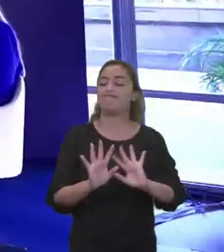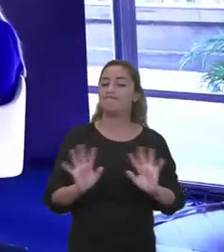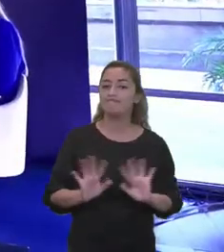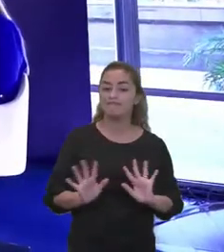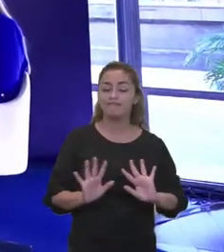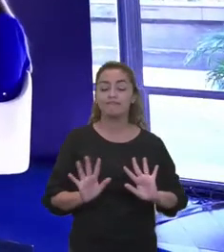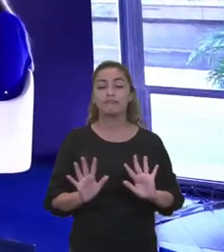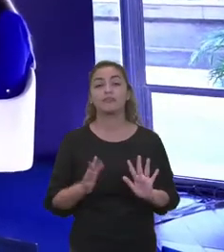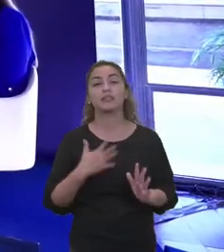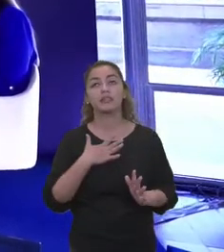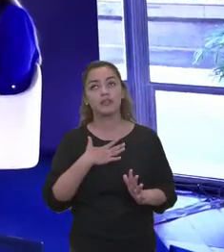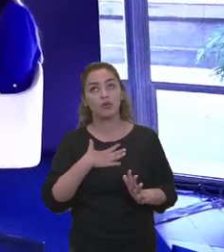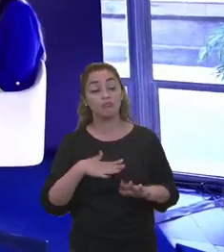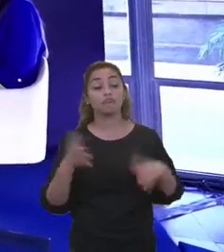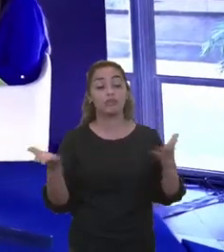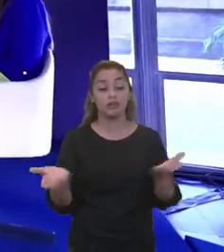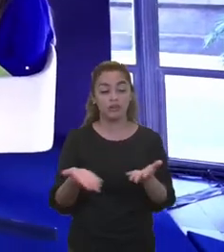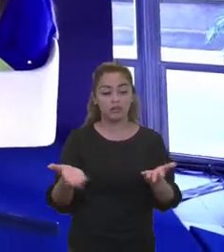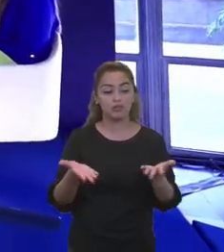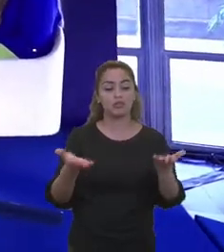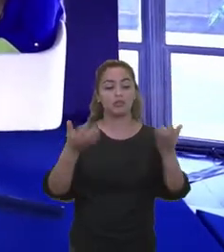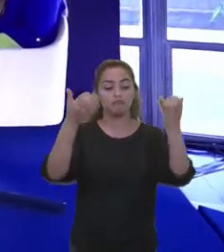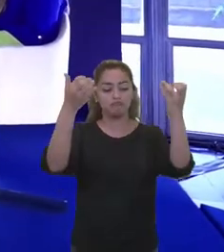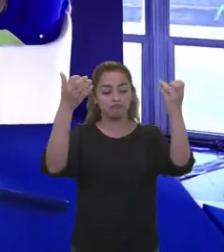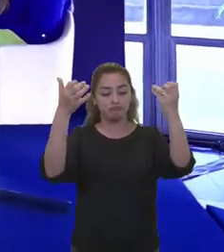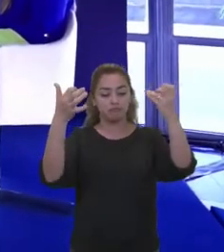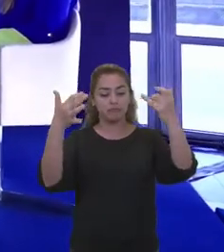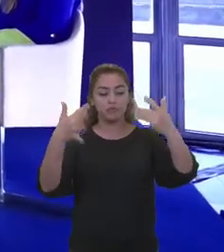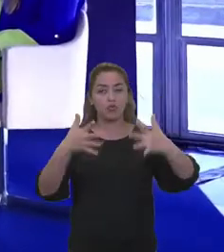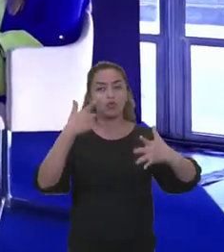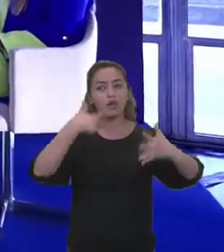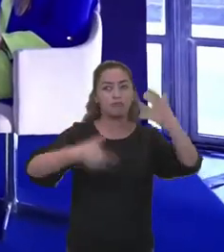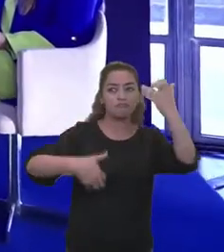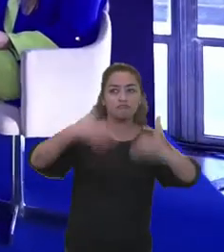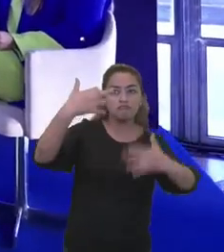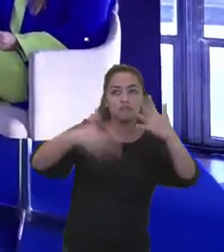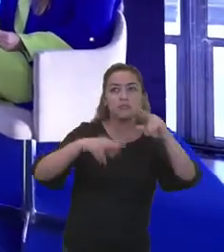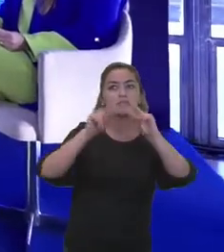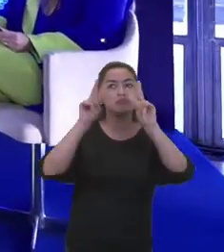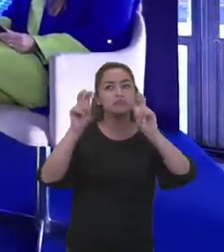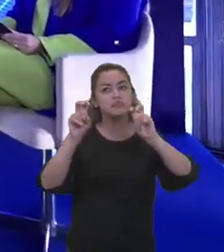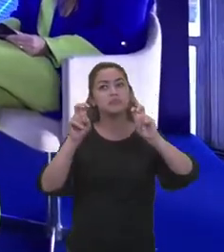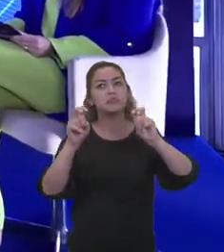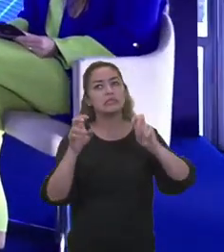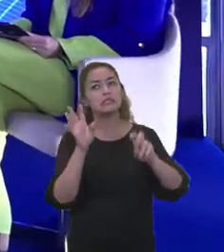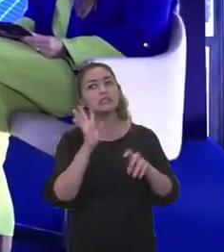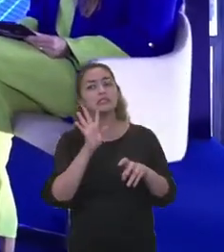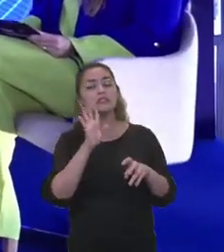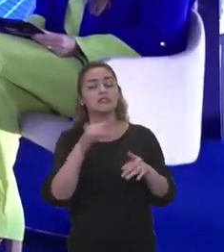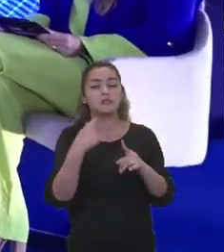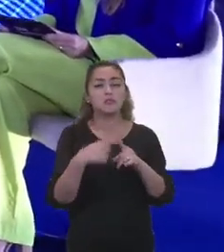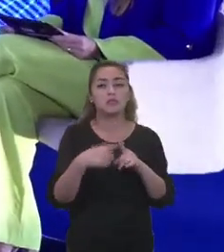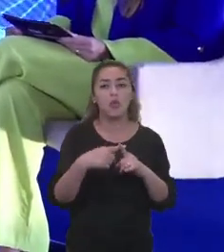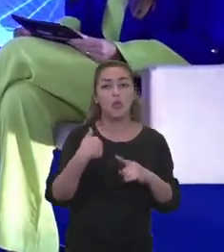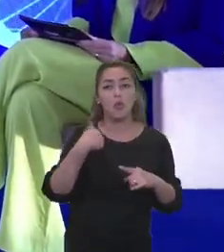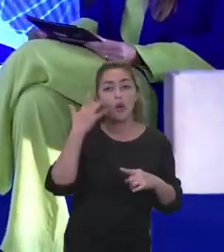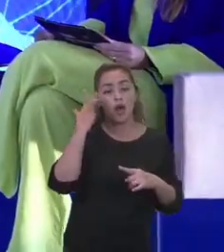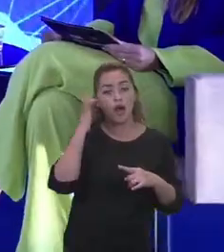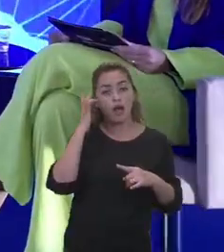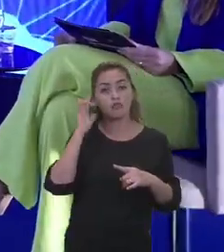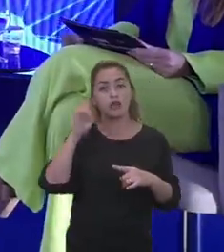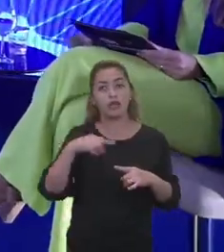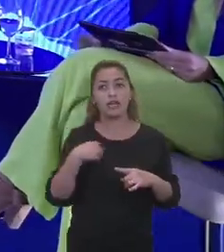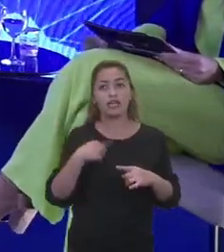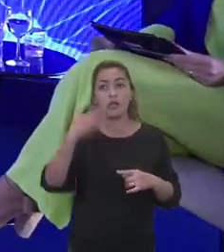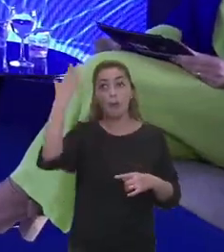have a very pointed position. So now here is a position to tell everyone. Often we